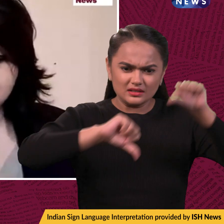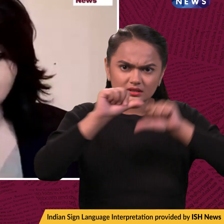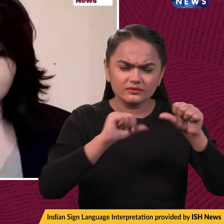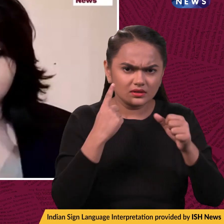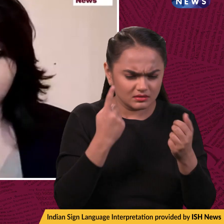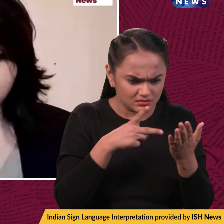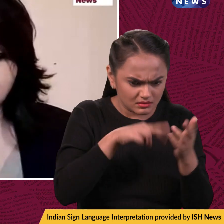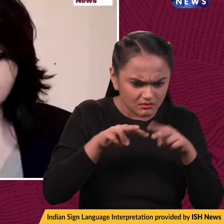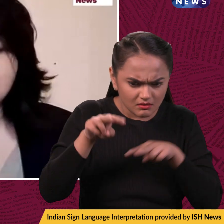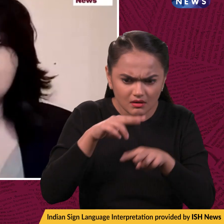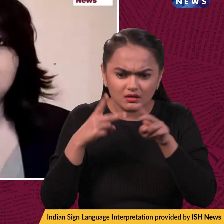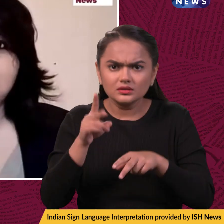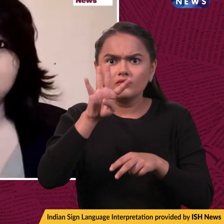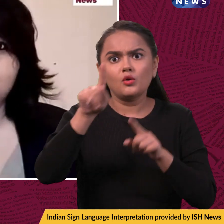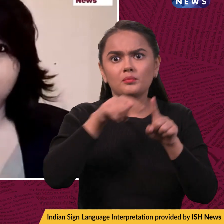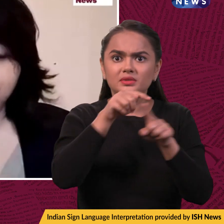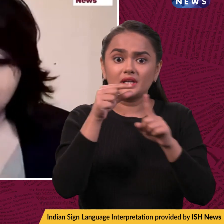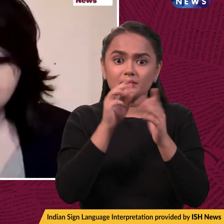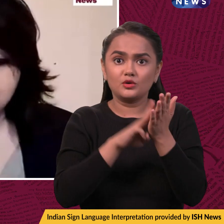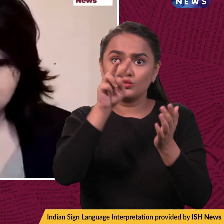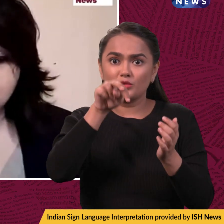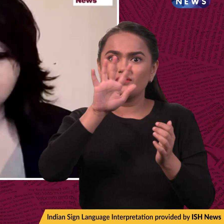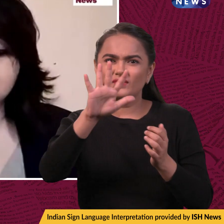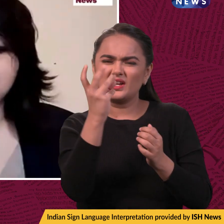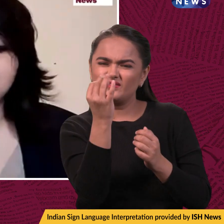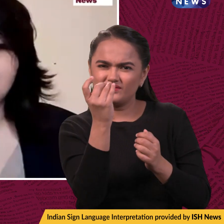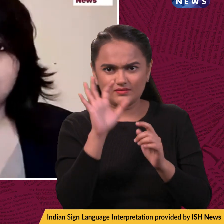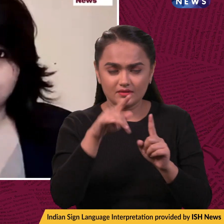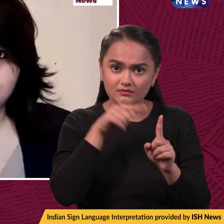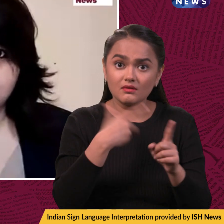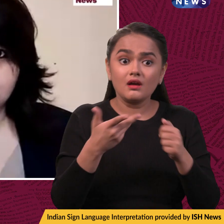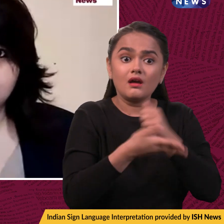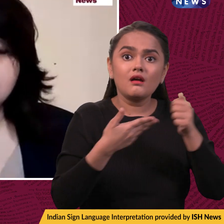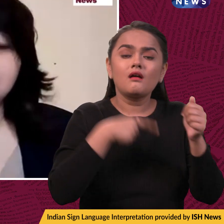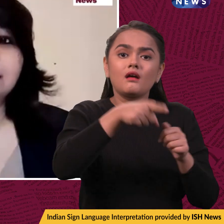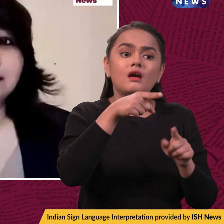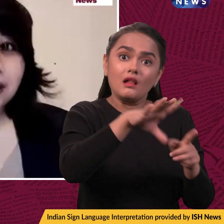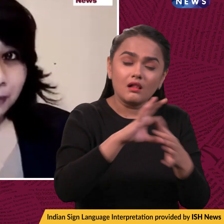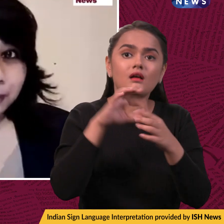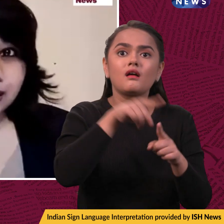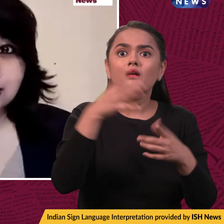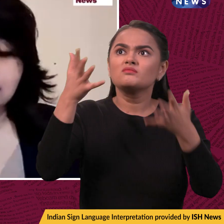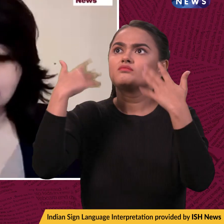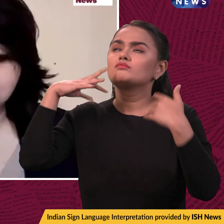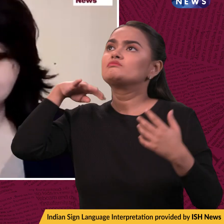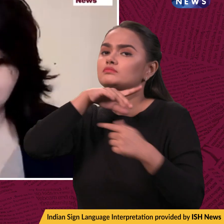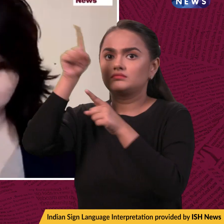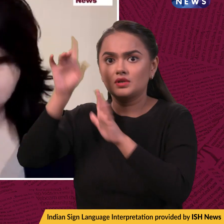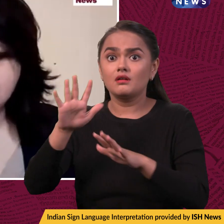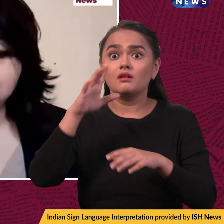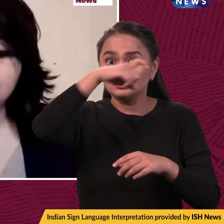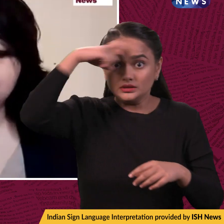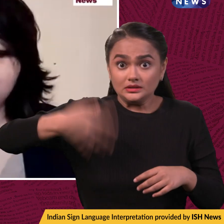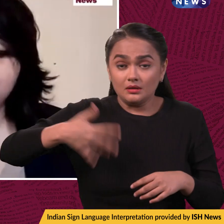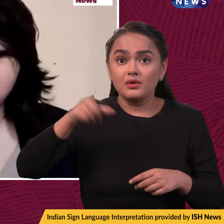study to say that only 4% in PM 2.5 in Delhi is because of agricultural burning in winters and 7% in